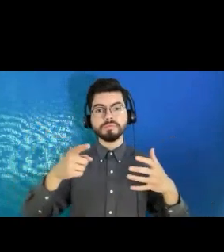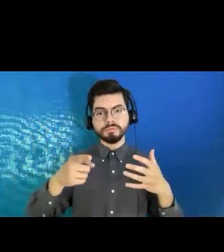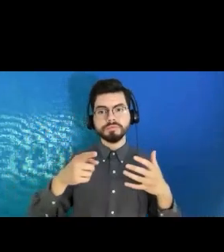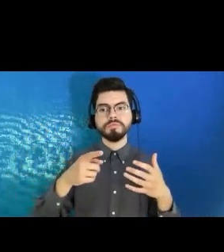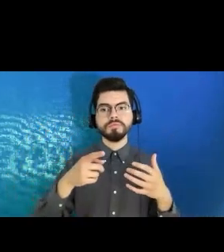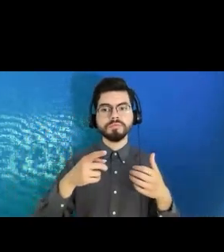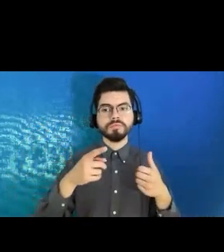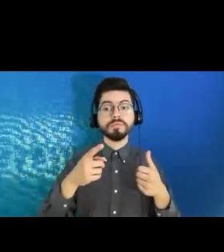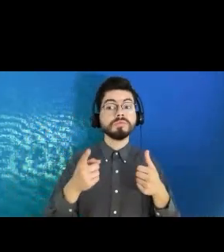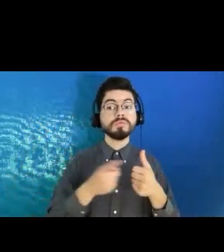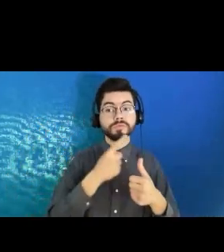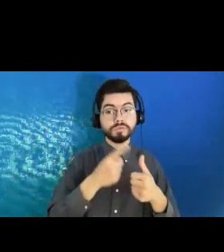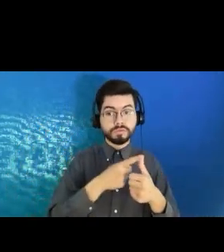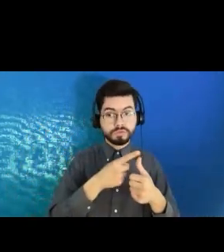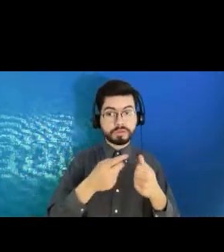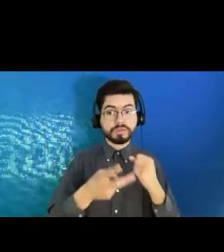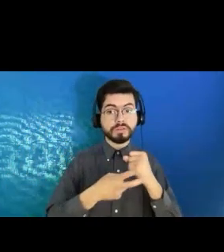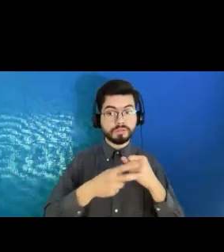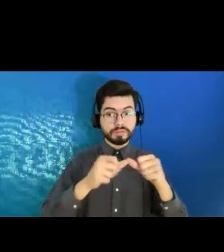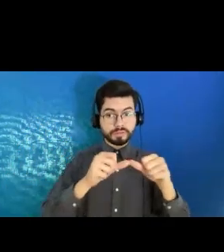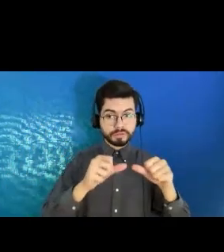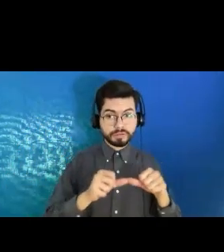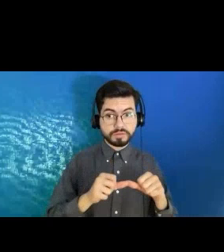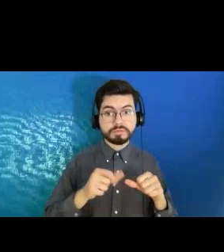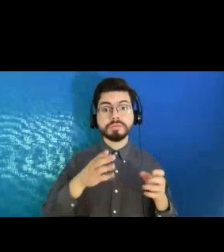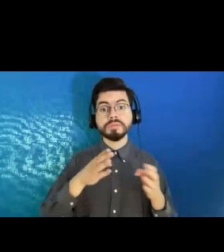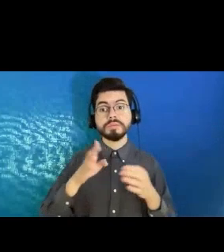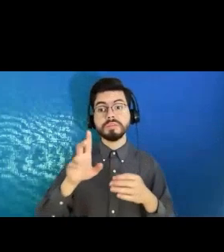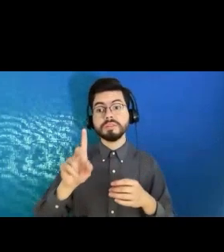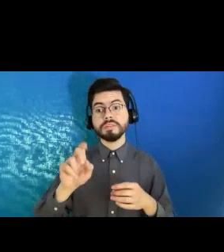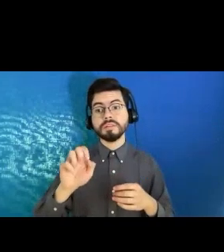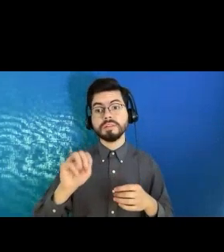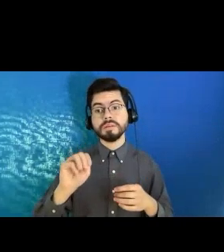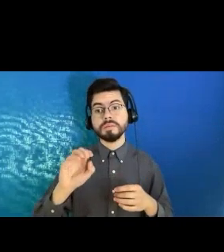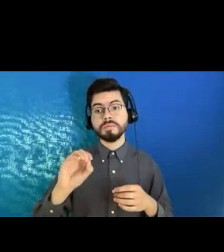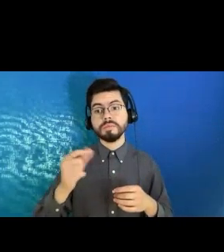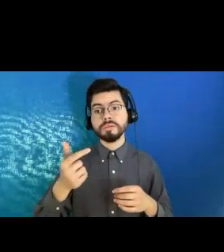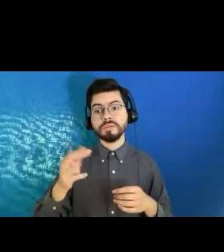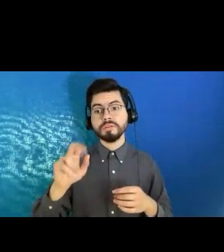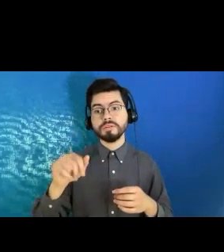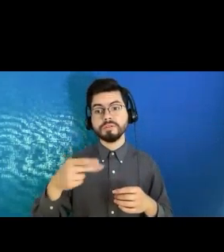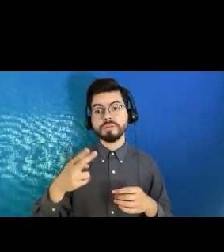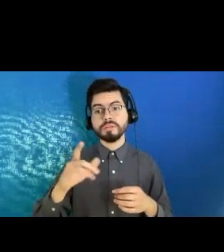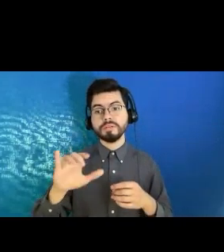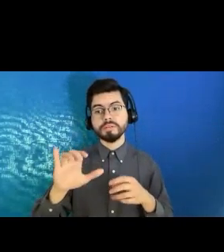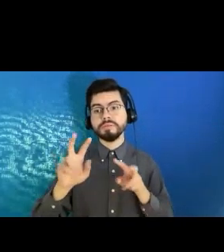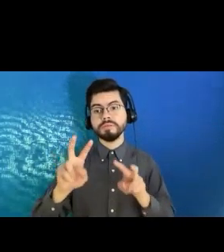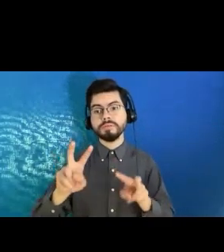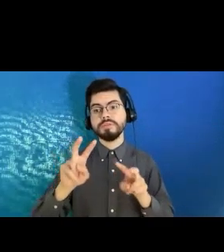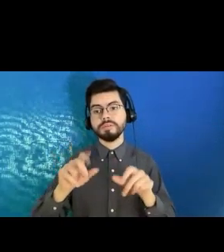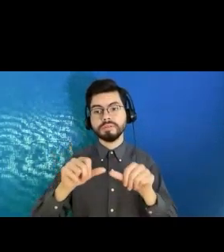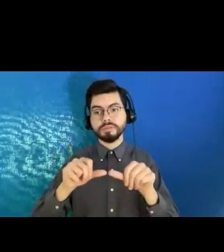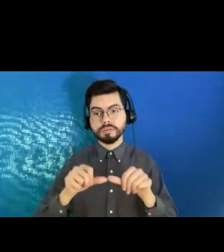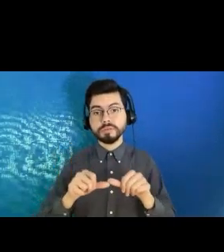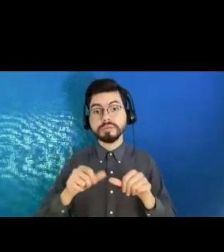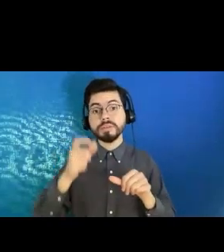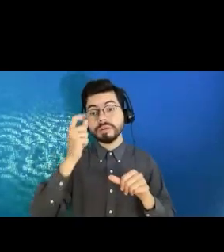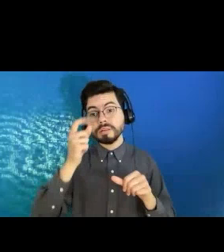area, which is the recovery zone, and then the demographic monitoring area in blue, which is where we count them. And again, it's not just Park Service. This is a consortium of